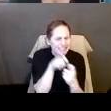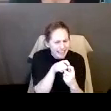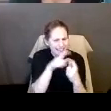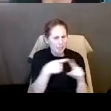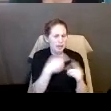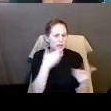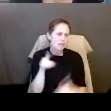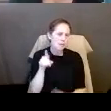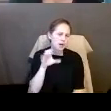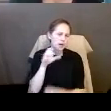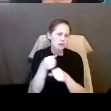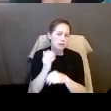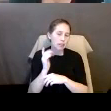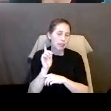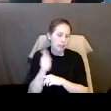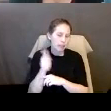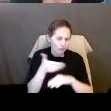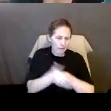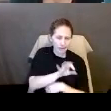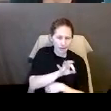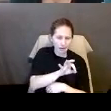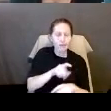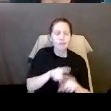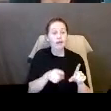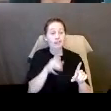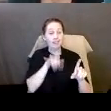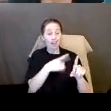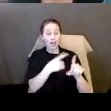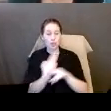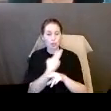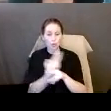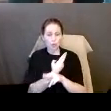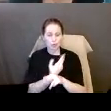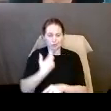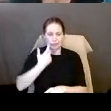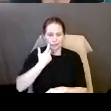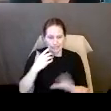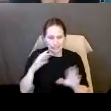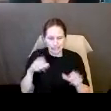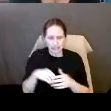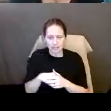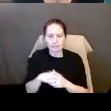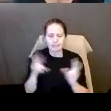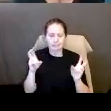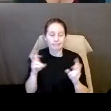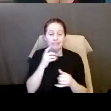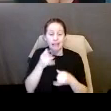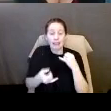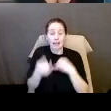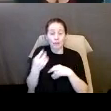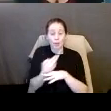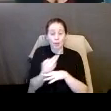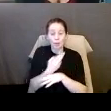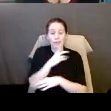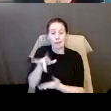after Site 9, but it was the one that was used the latest as well. It was the last one that was used into the Middle